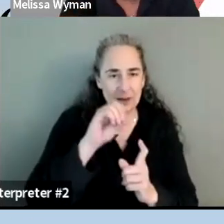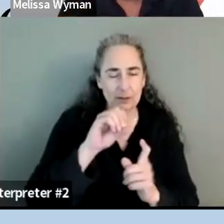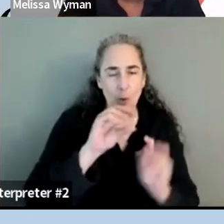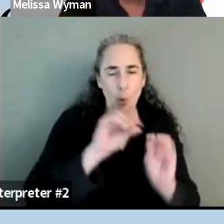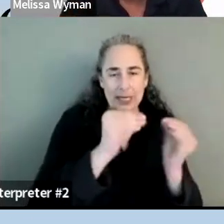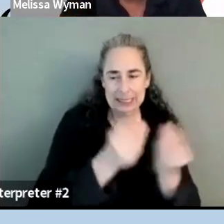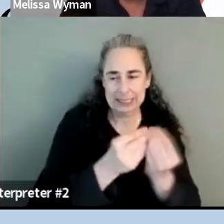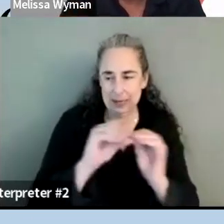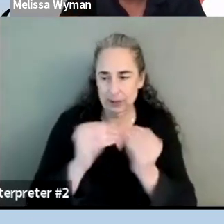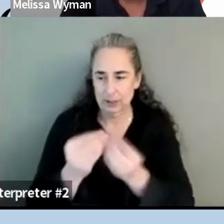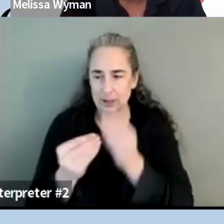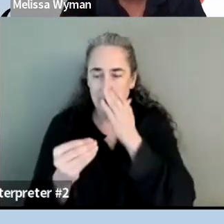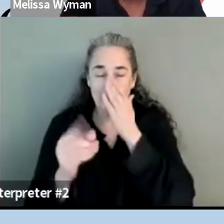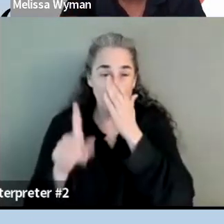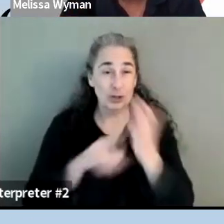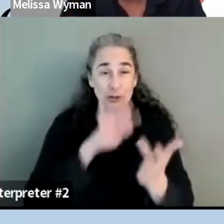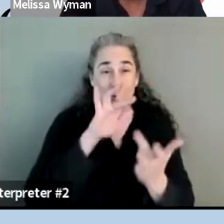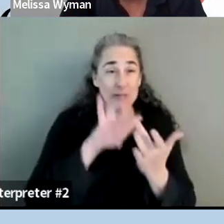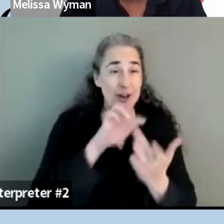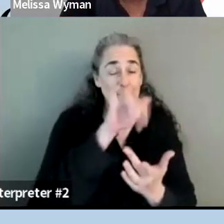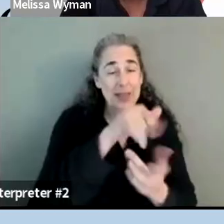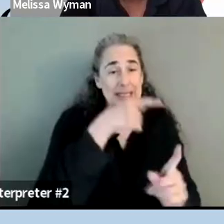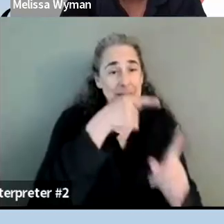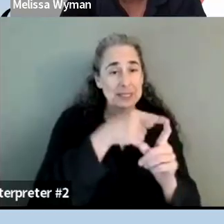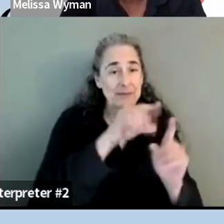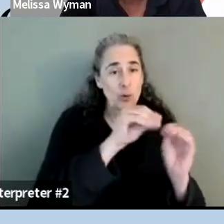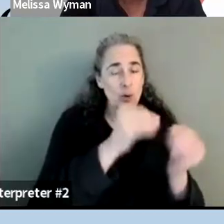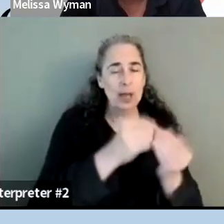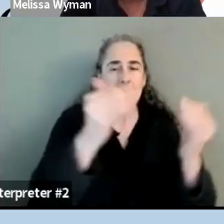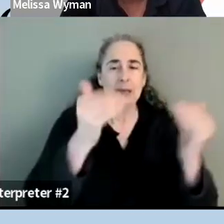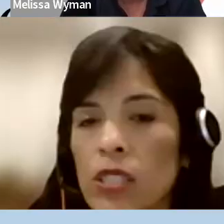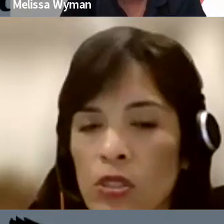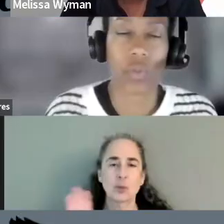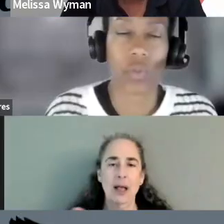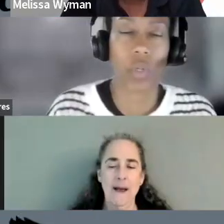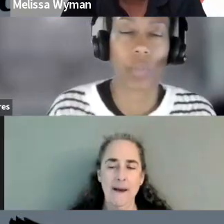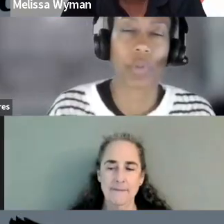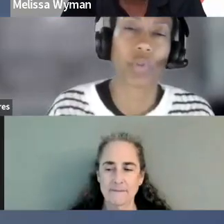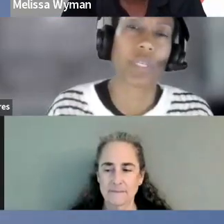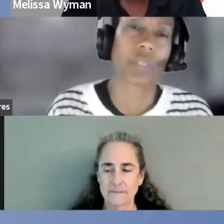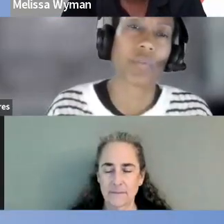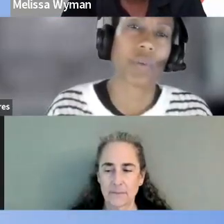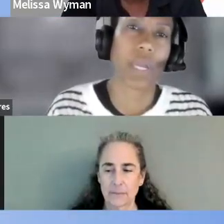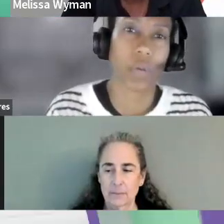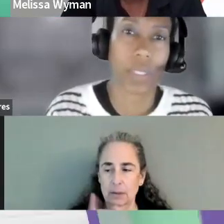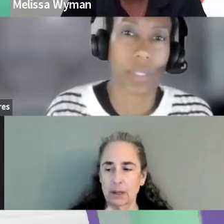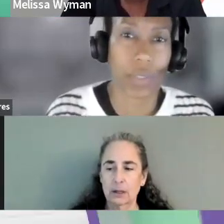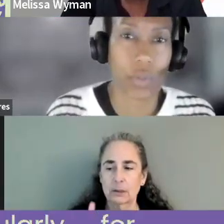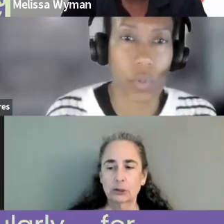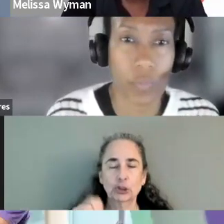just reach out to that organization. So next we're going to have Jen